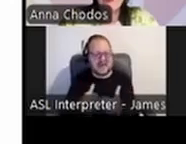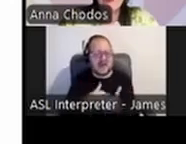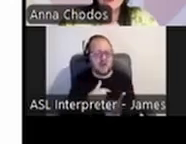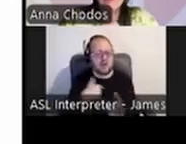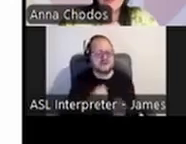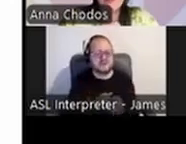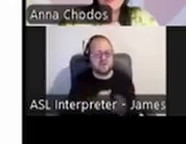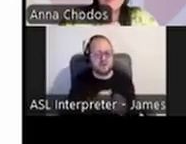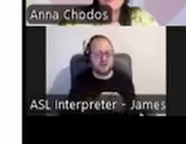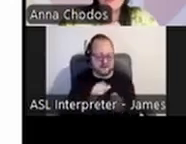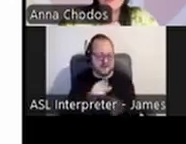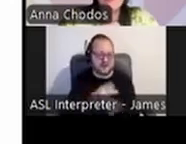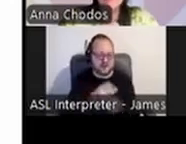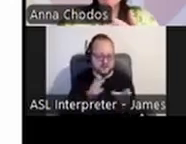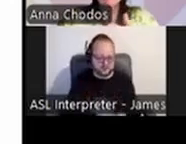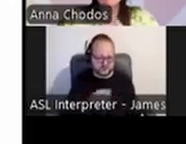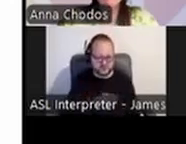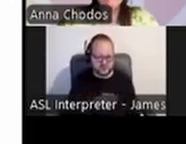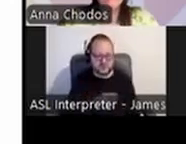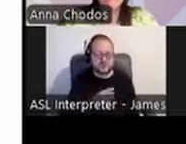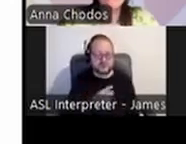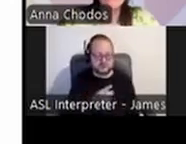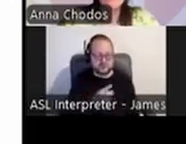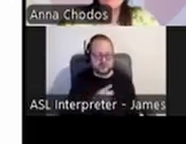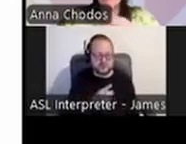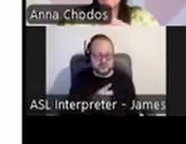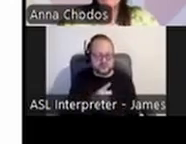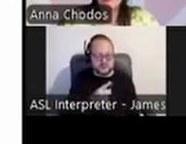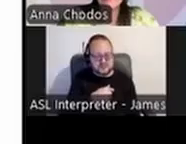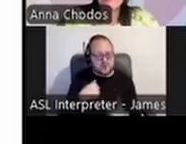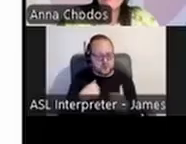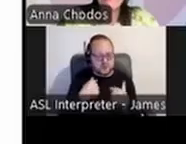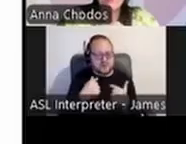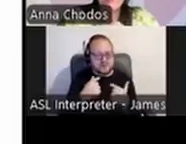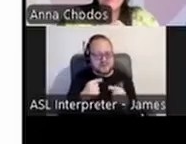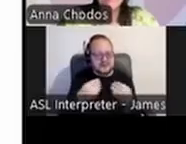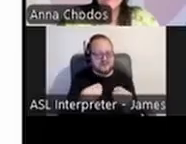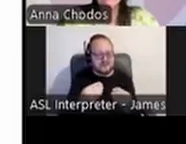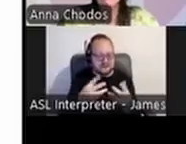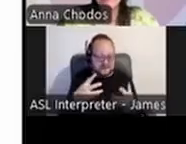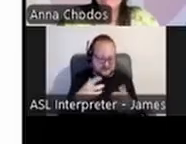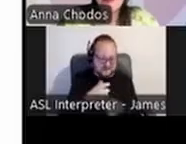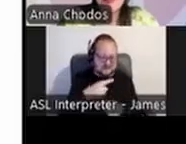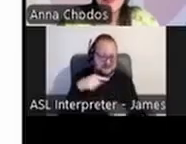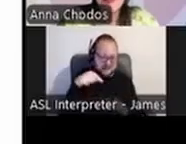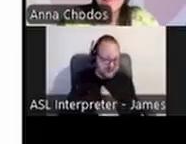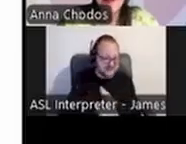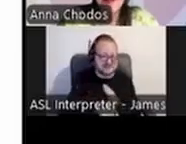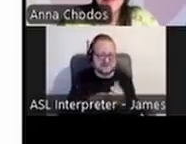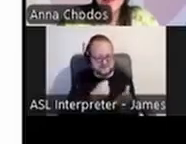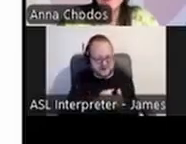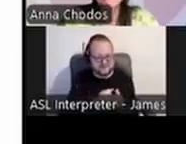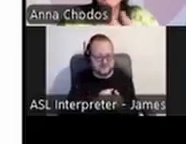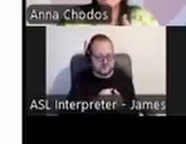we're giving sort of a comprehensive effort to find opportunities. So another example is